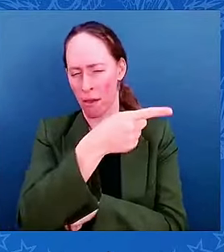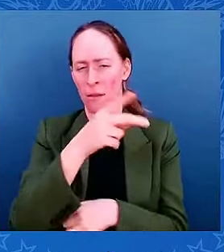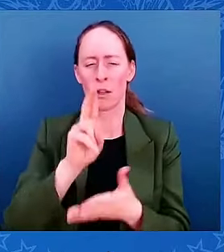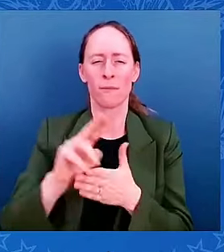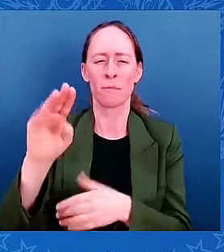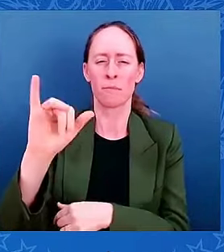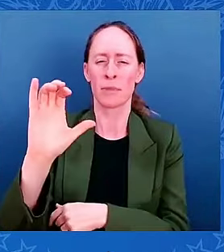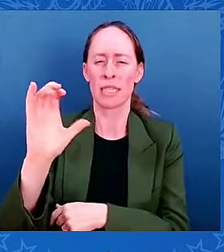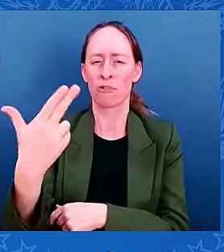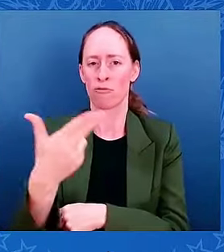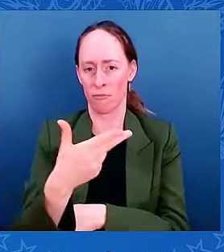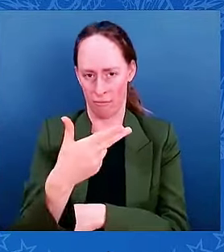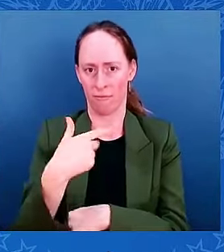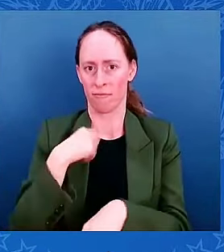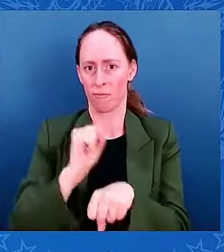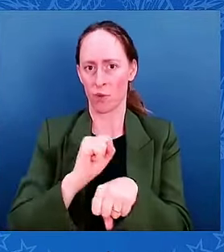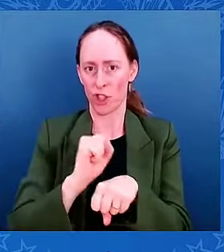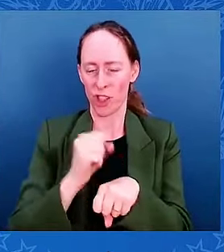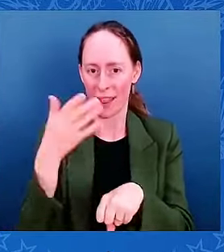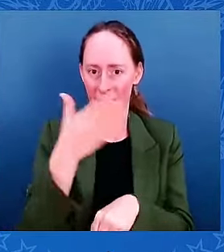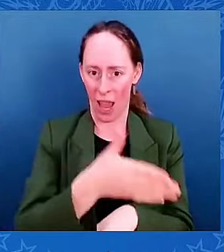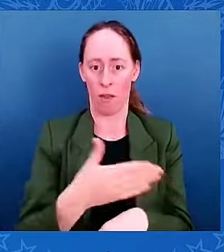protect the health of the nation.